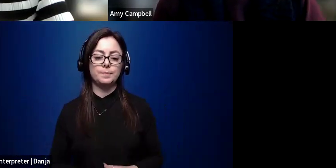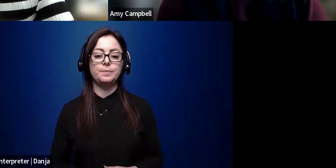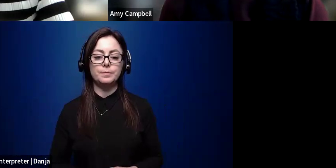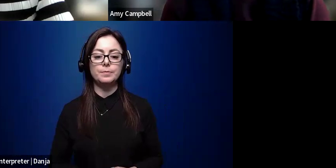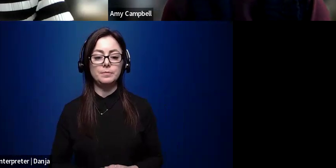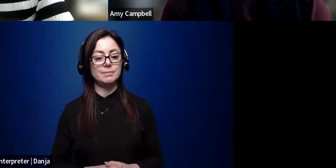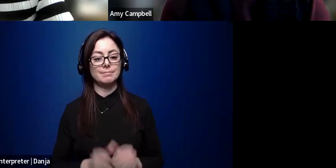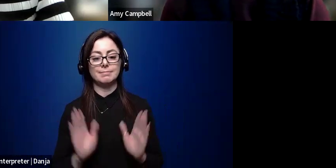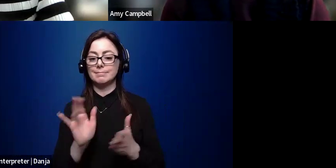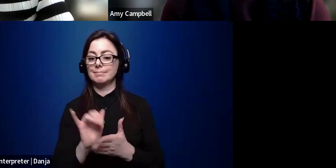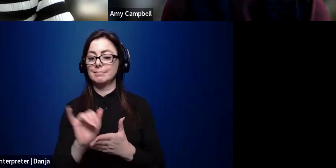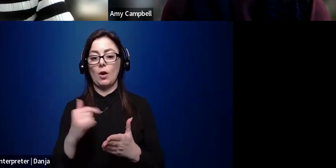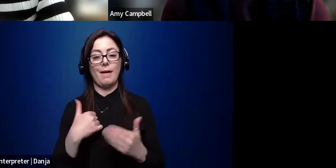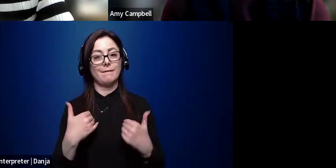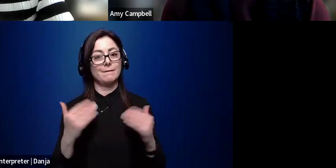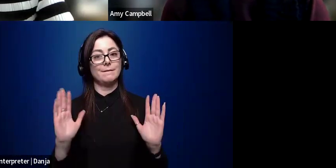all I have.